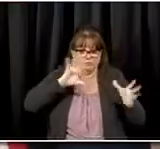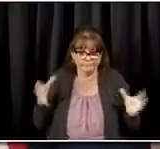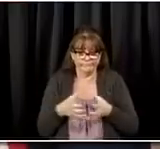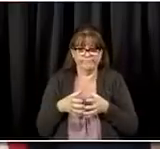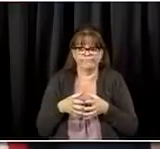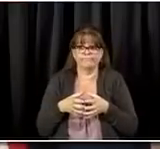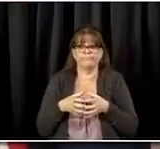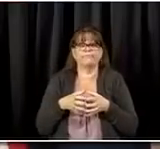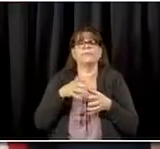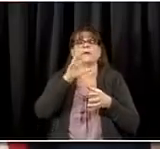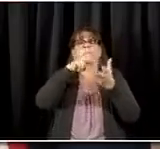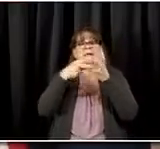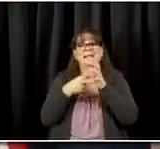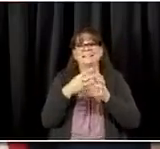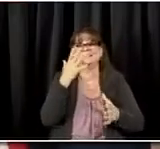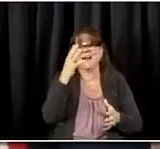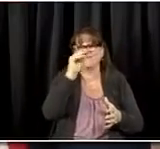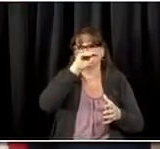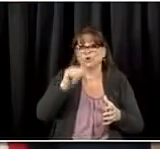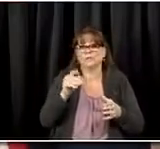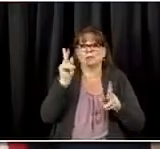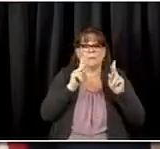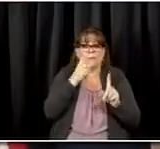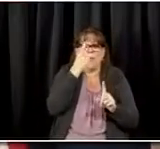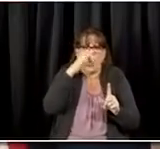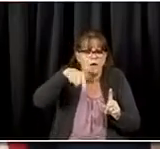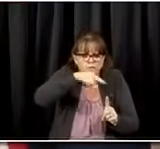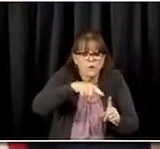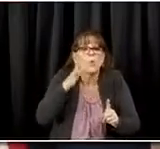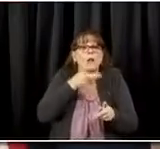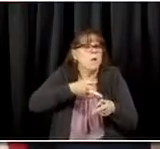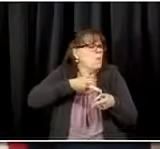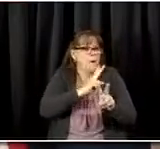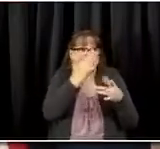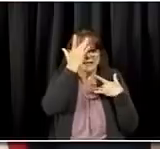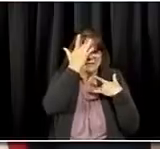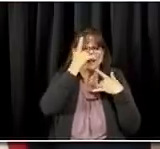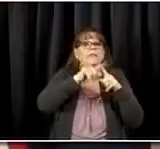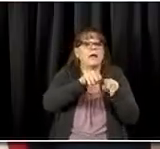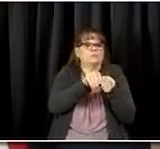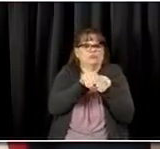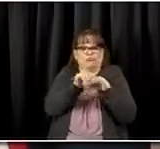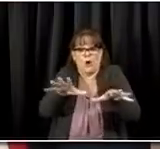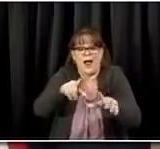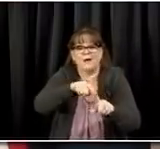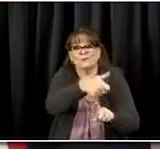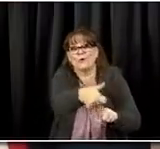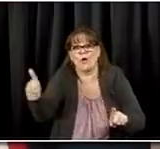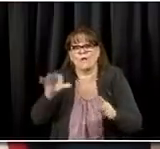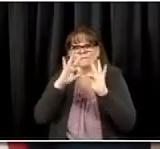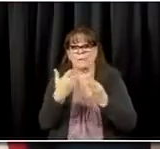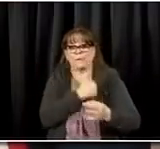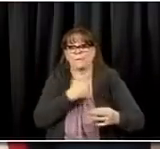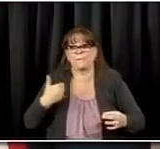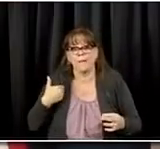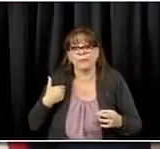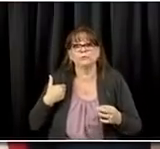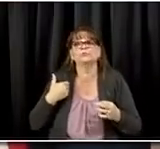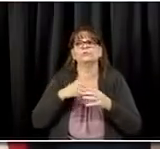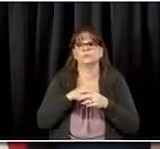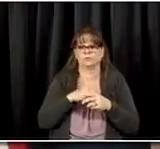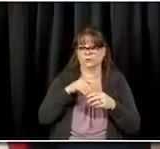be contagious with COVID. And in that Thanksgiving setting, there is a very high chance that will spread to others. Maybe not